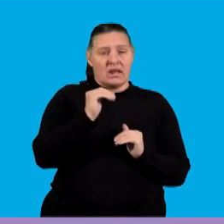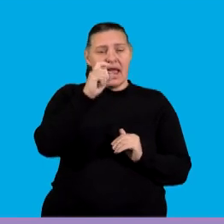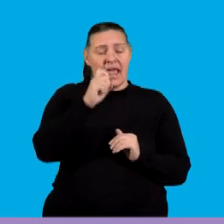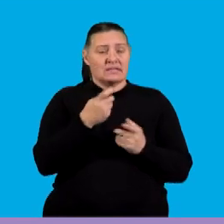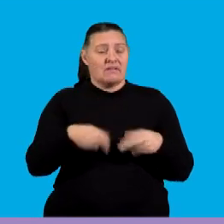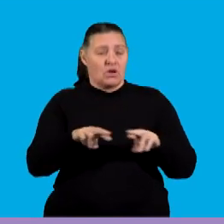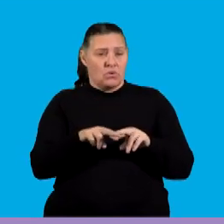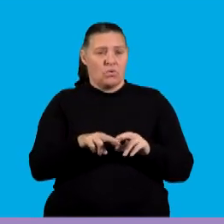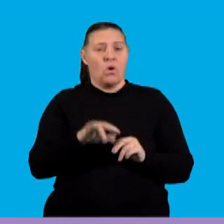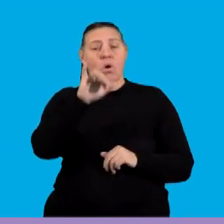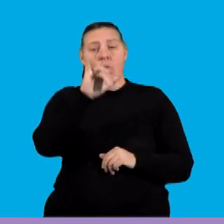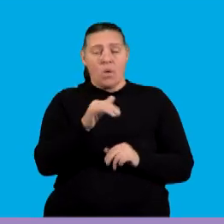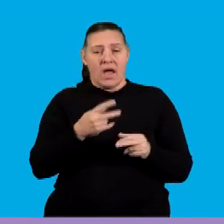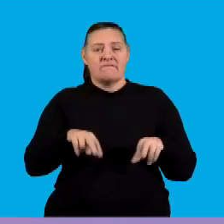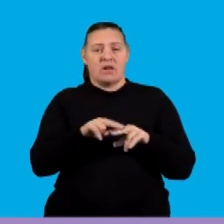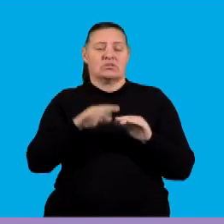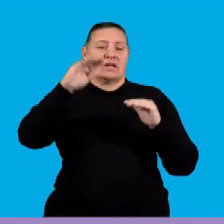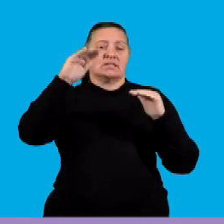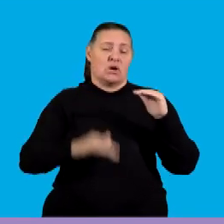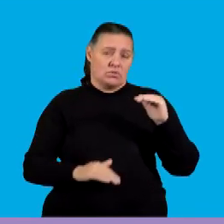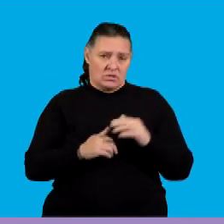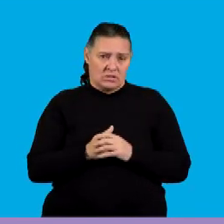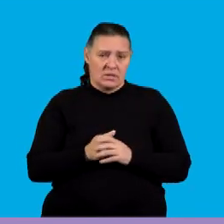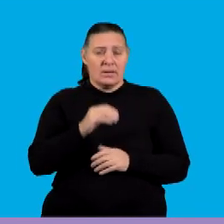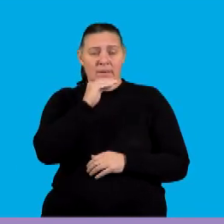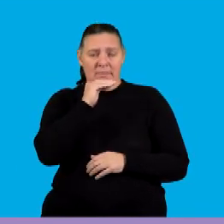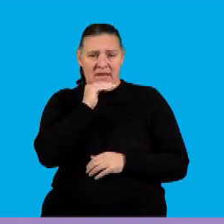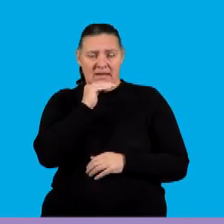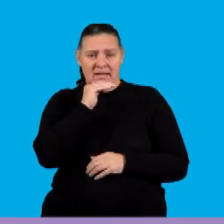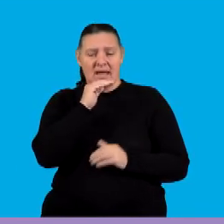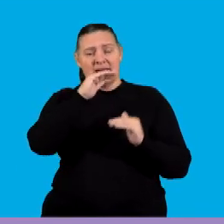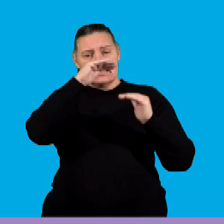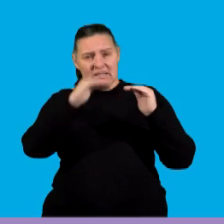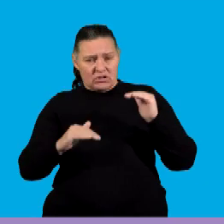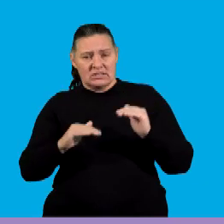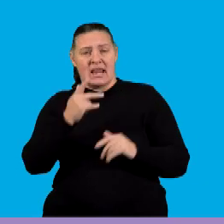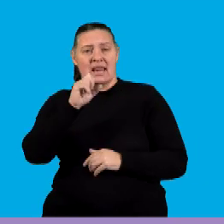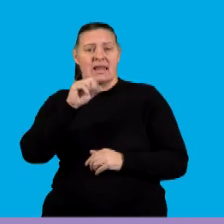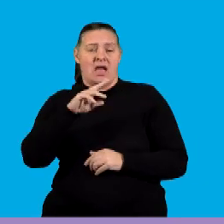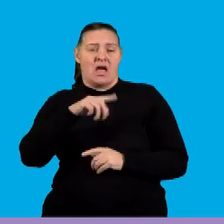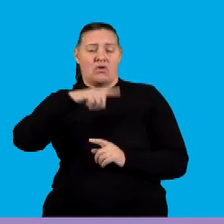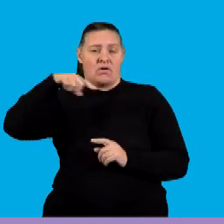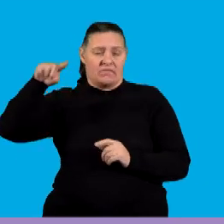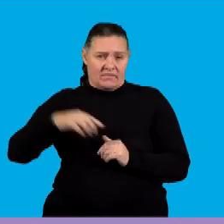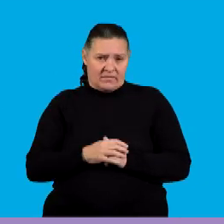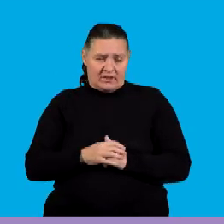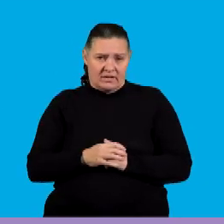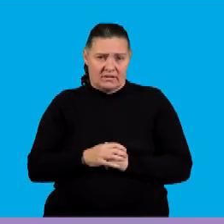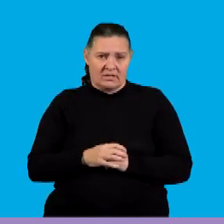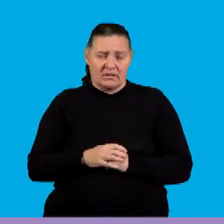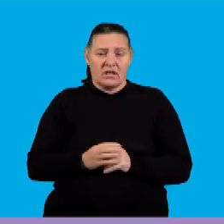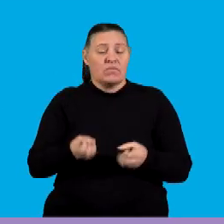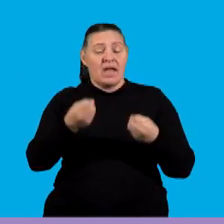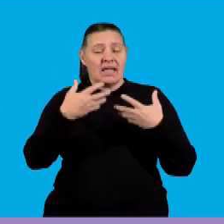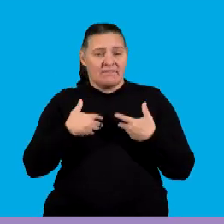x values, the y values are going down, which means this is a decreasing linear graph. And a decreasing linear